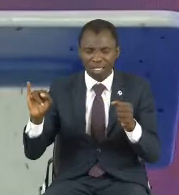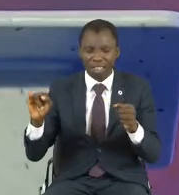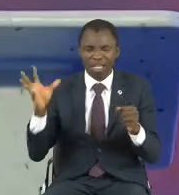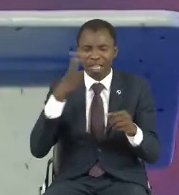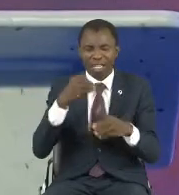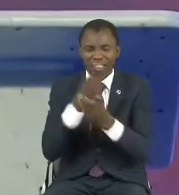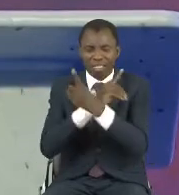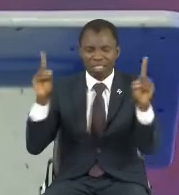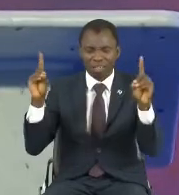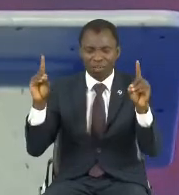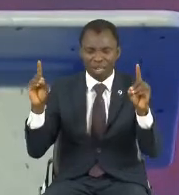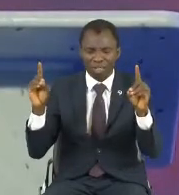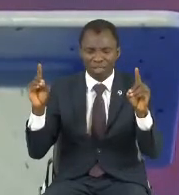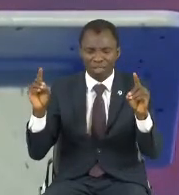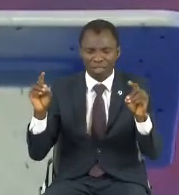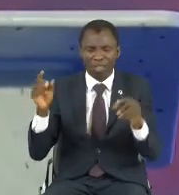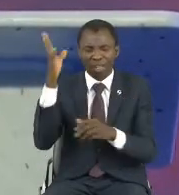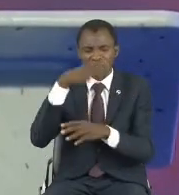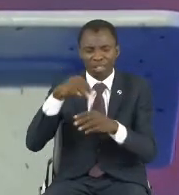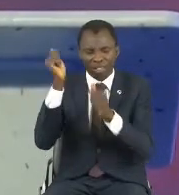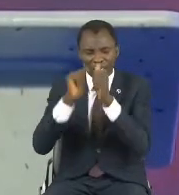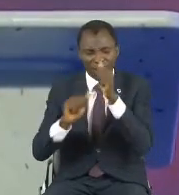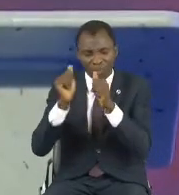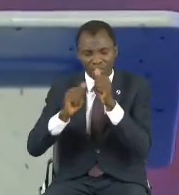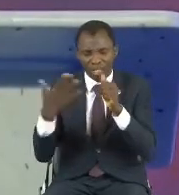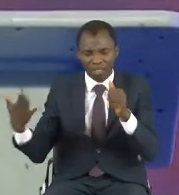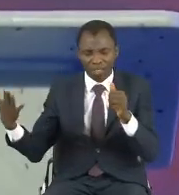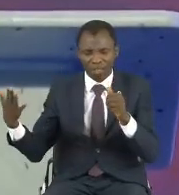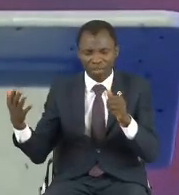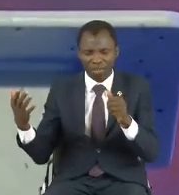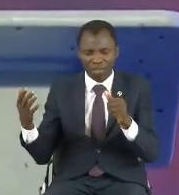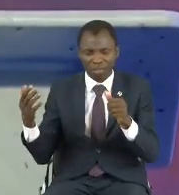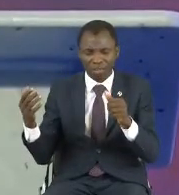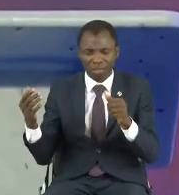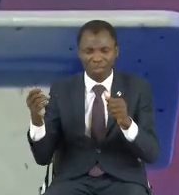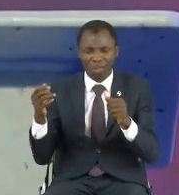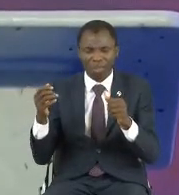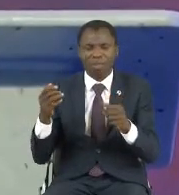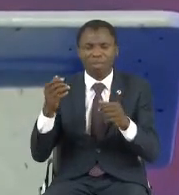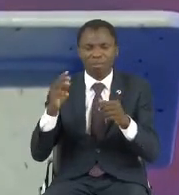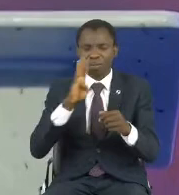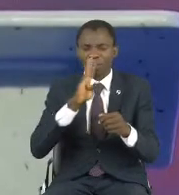deliverance and everything called miracle be